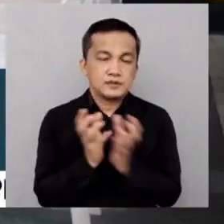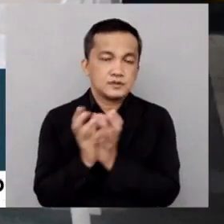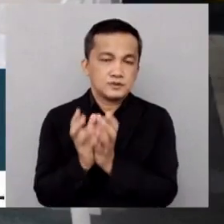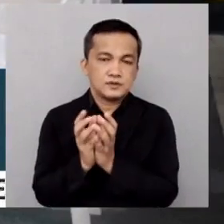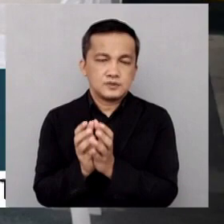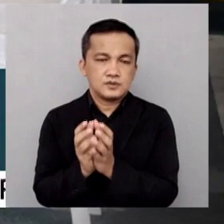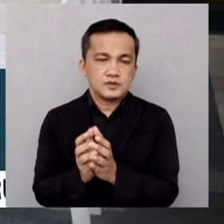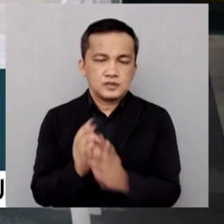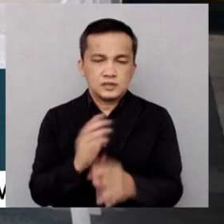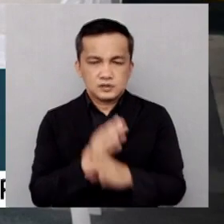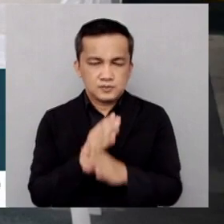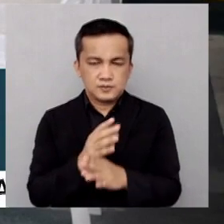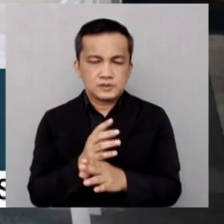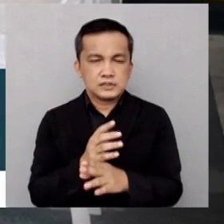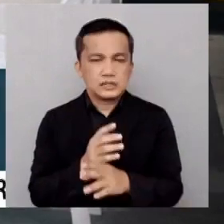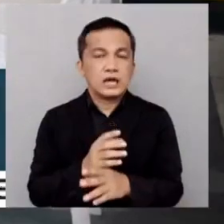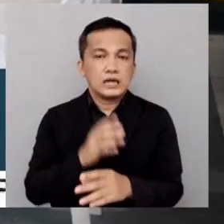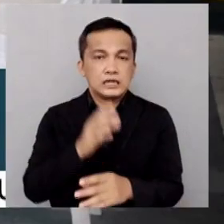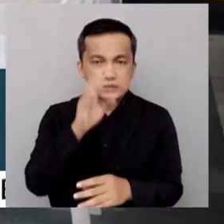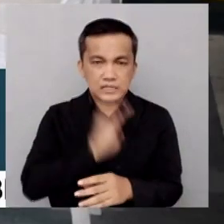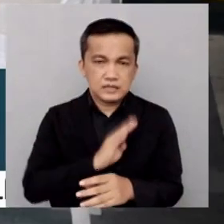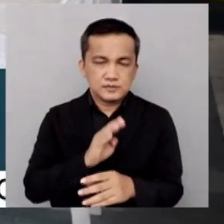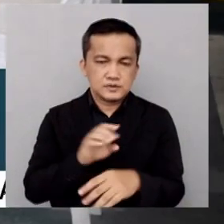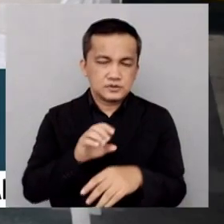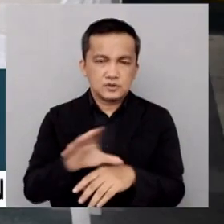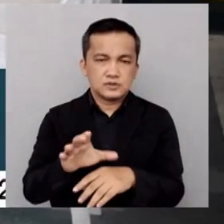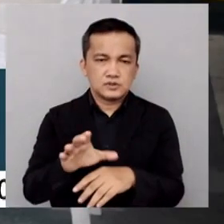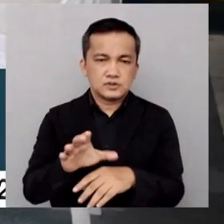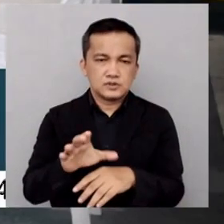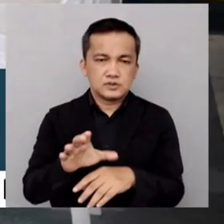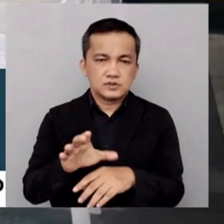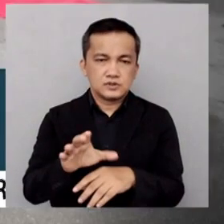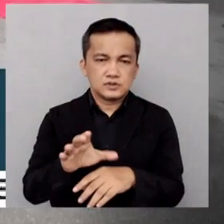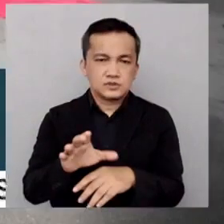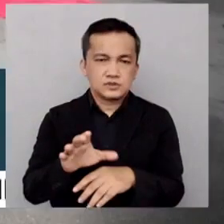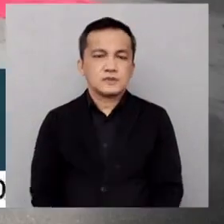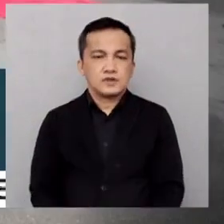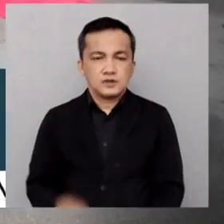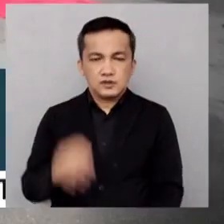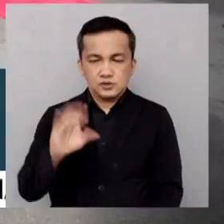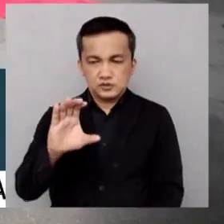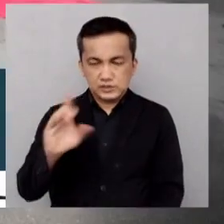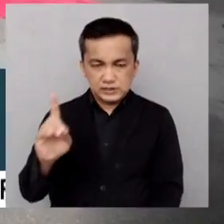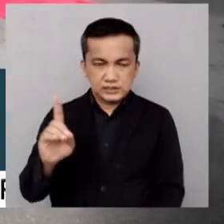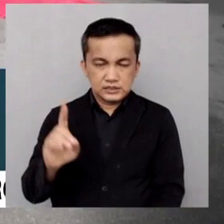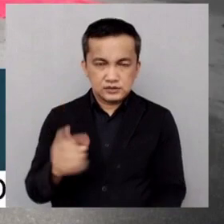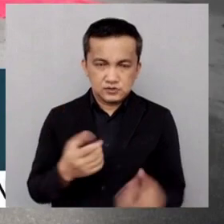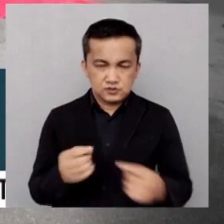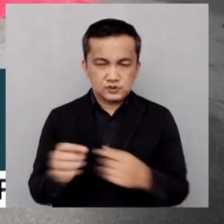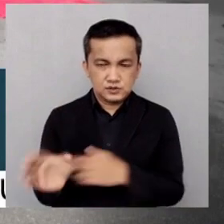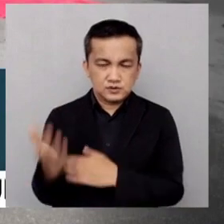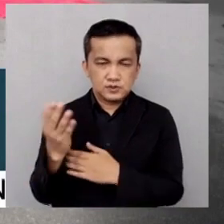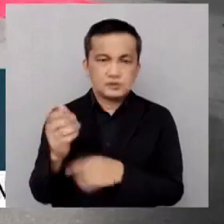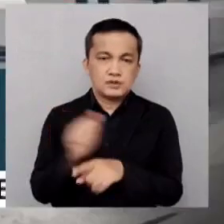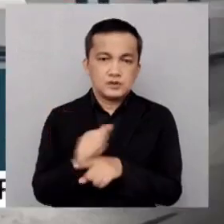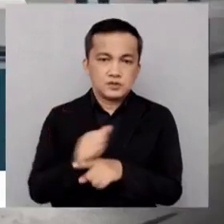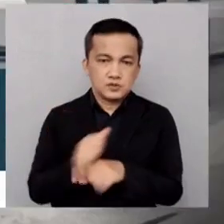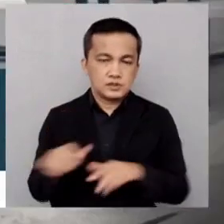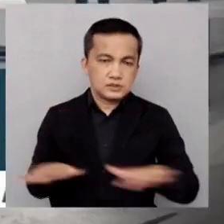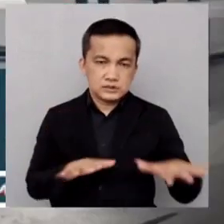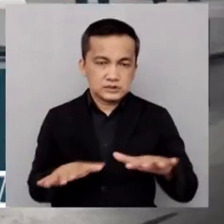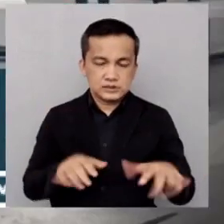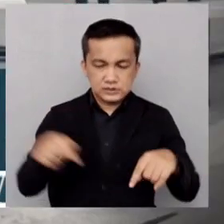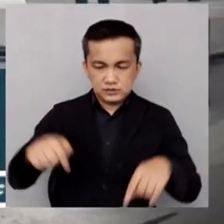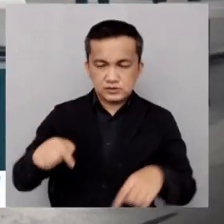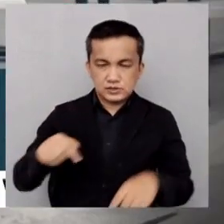the possible damage that could be caused by a massive quake. The OCD conducted this morning an earthquake drill here in Mandaluyong